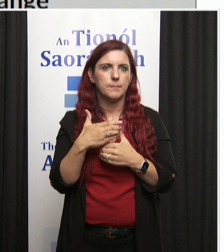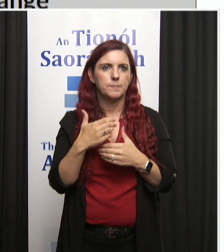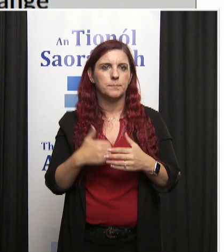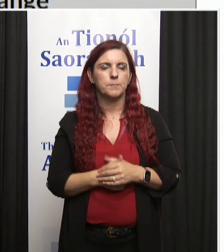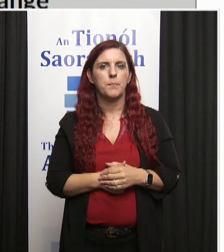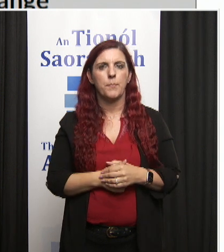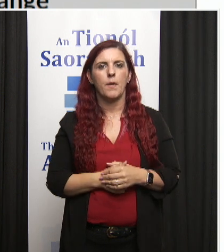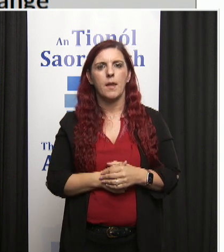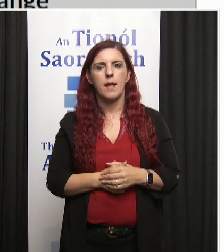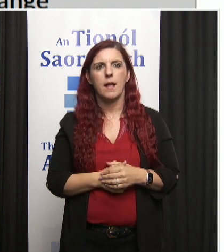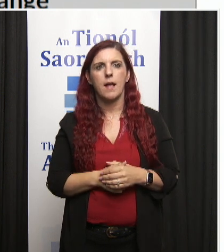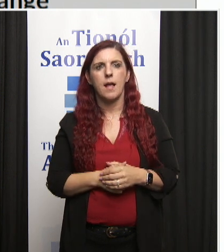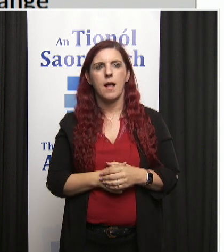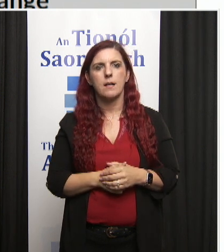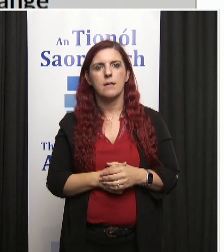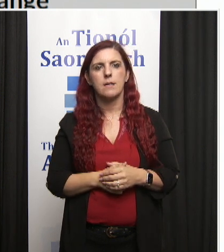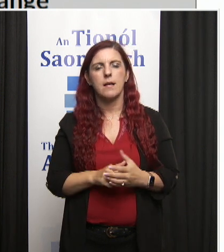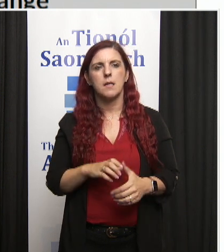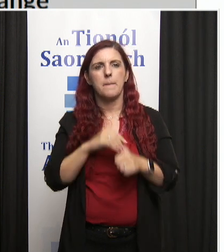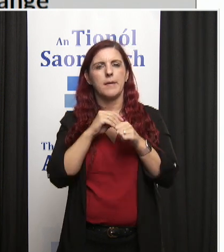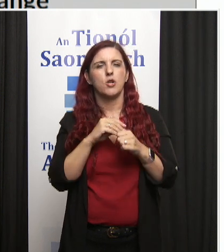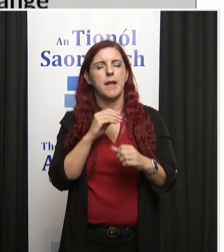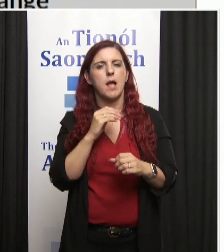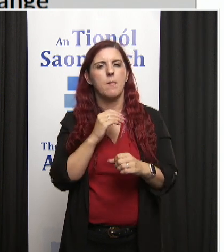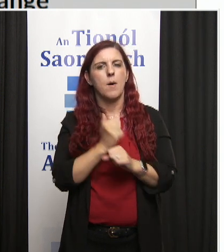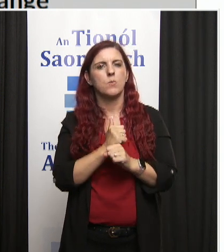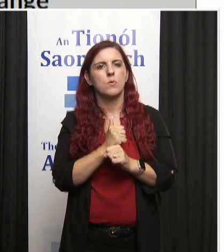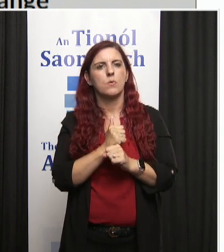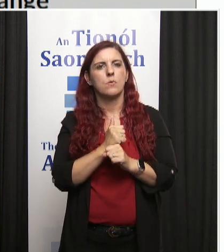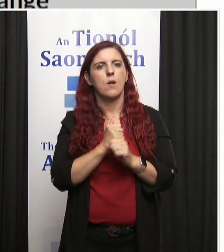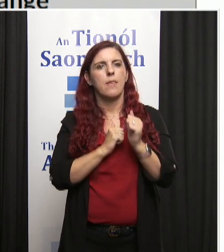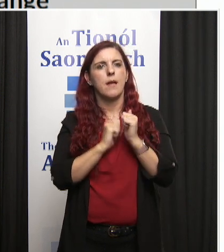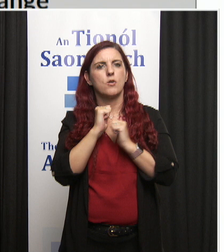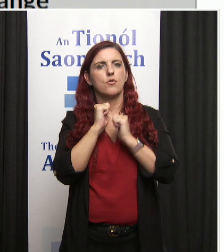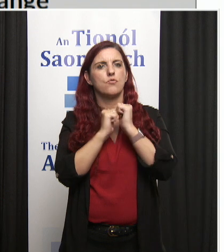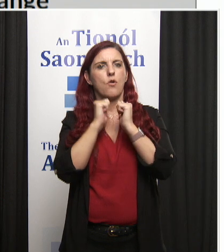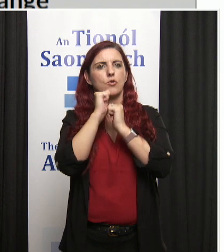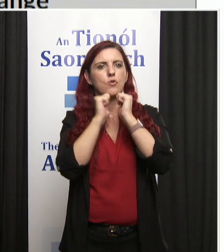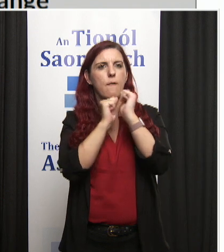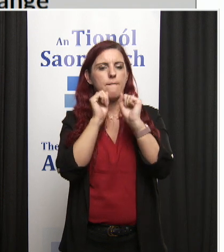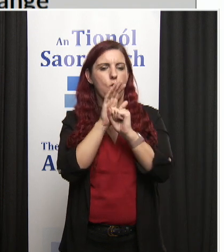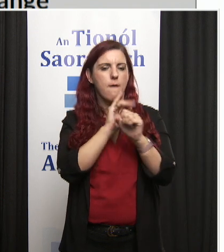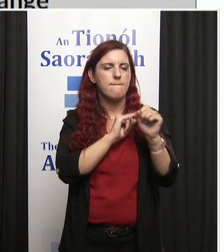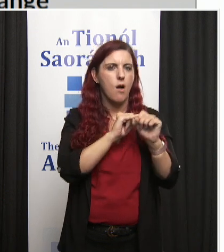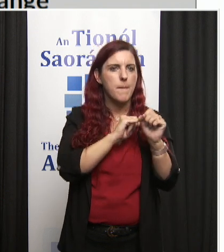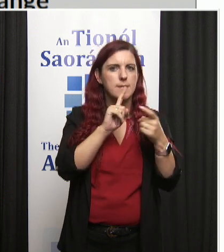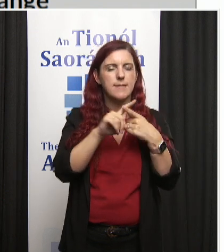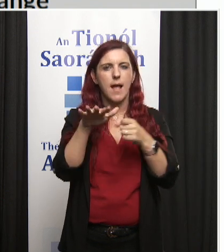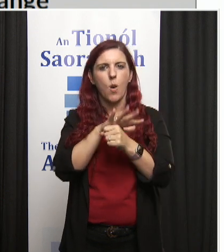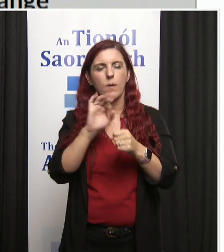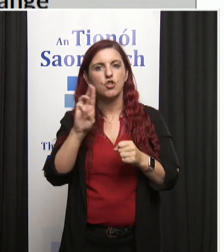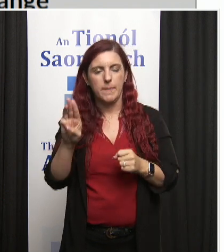care, and especially around the infrastructure, for example, premises and all for local